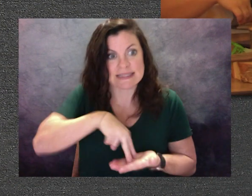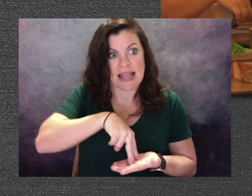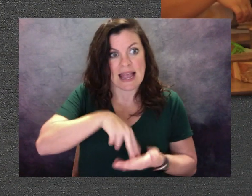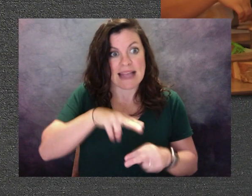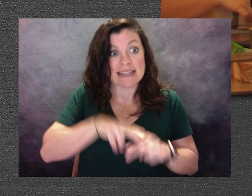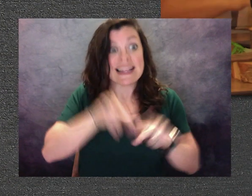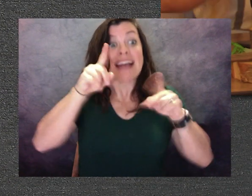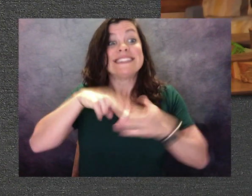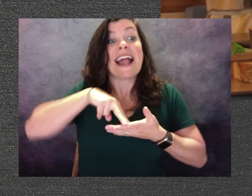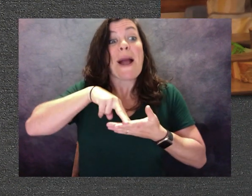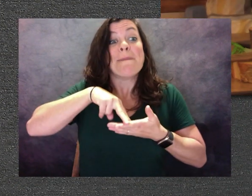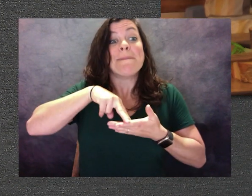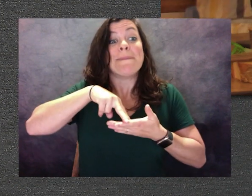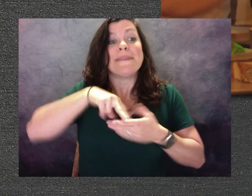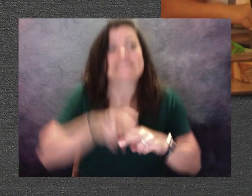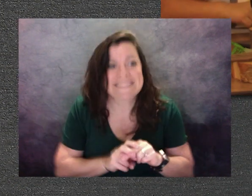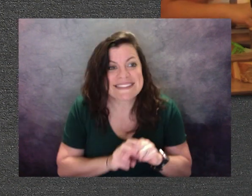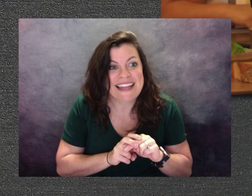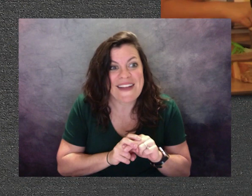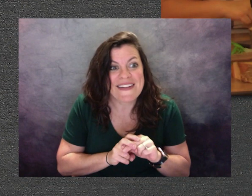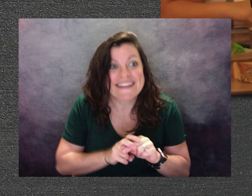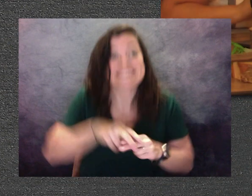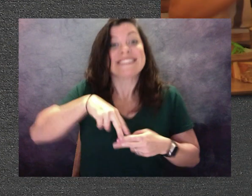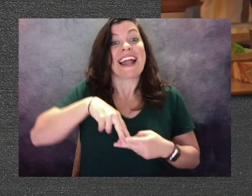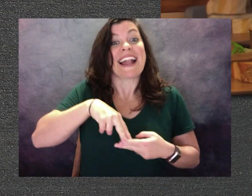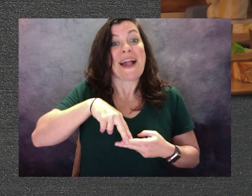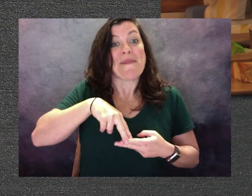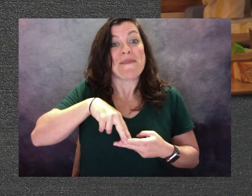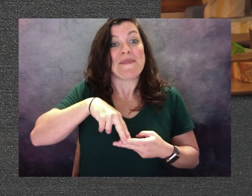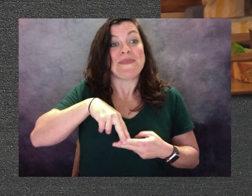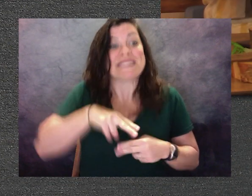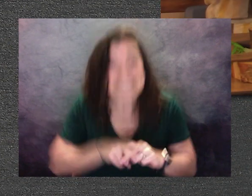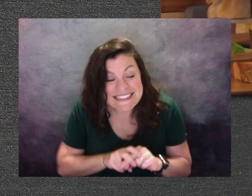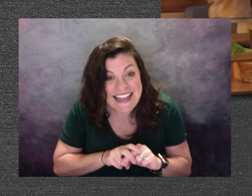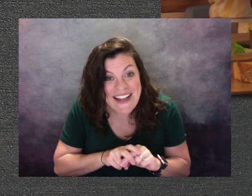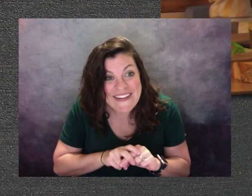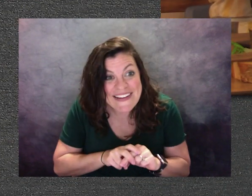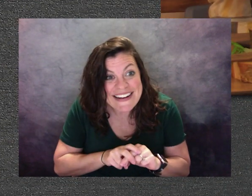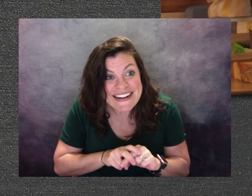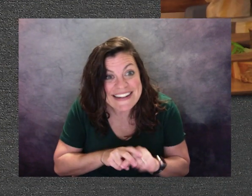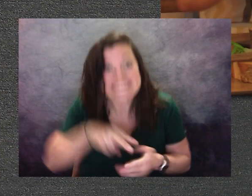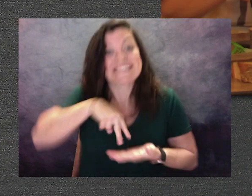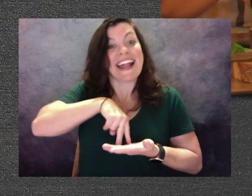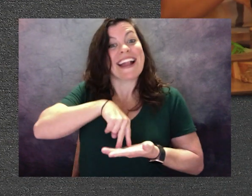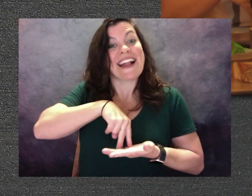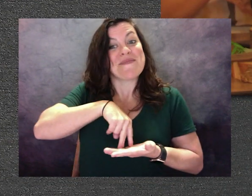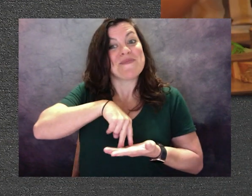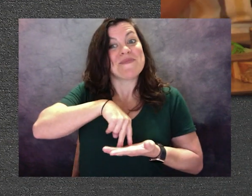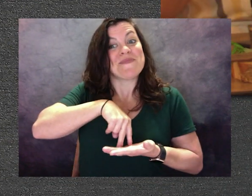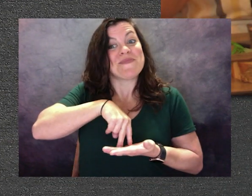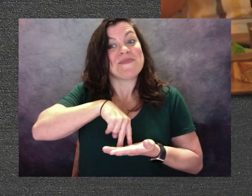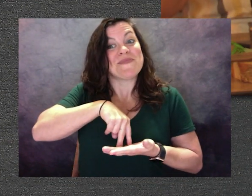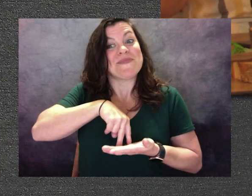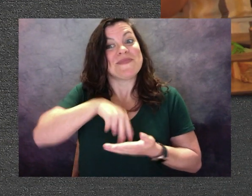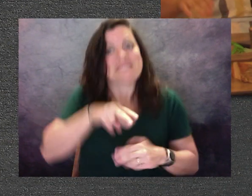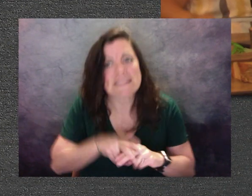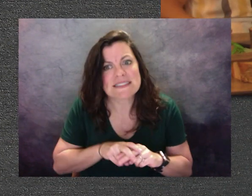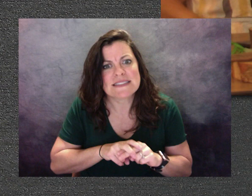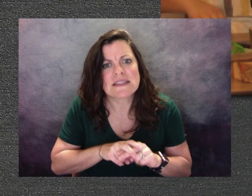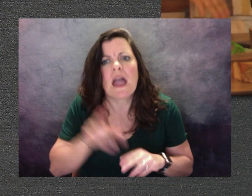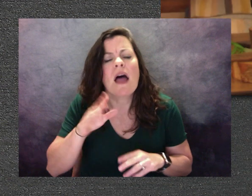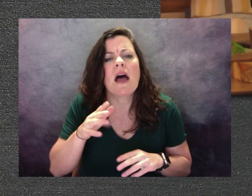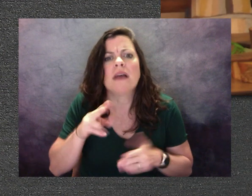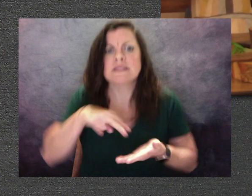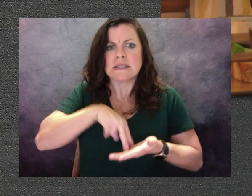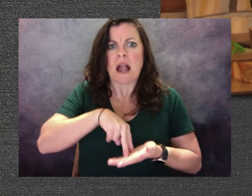sit down. Stand up, sit down. Stand up, then what? Oh, sit down, yes, good